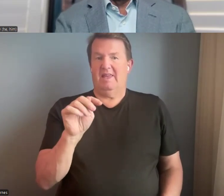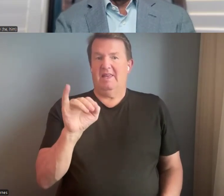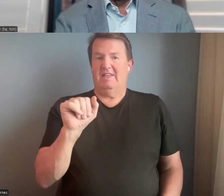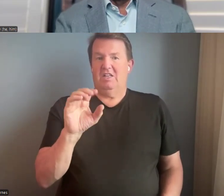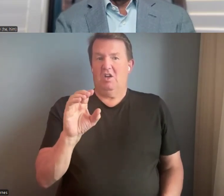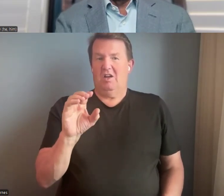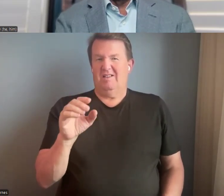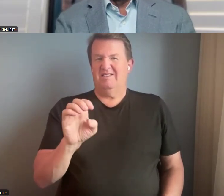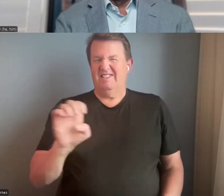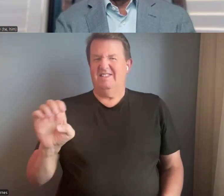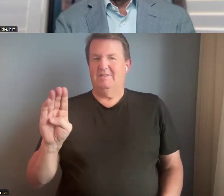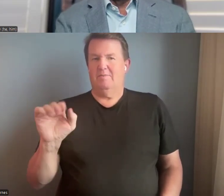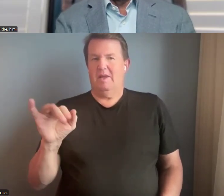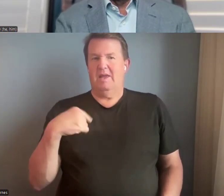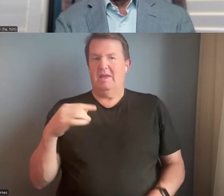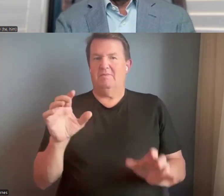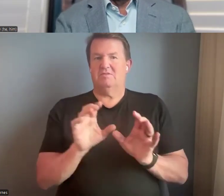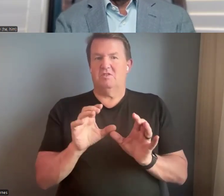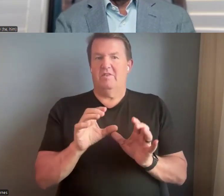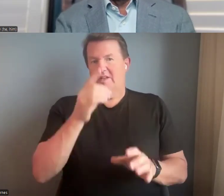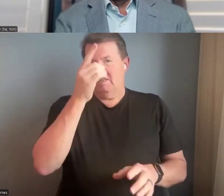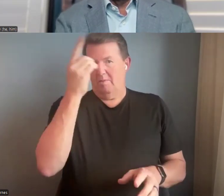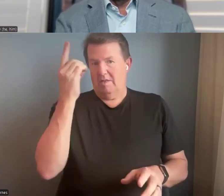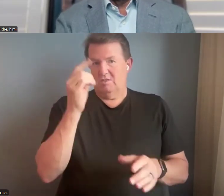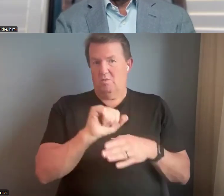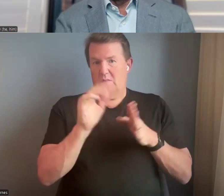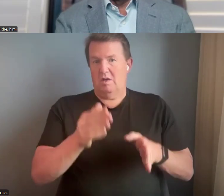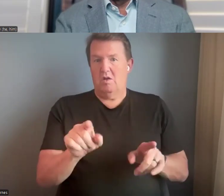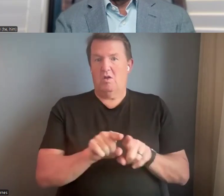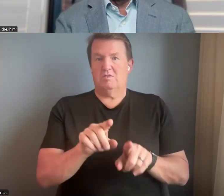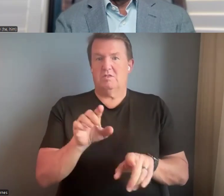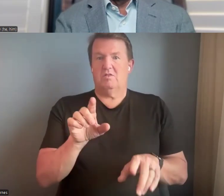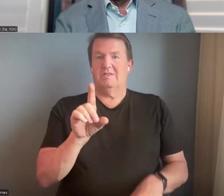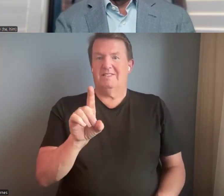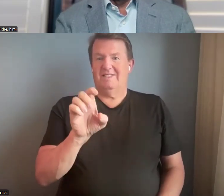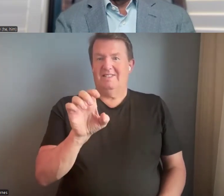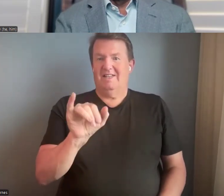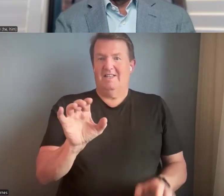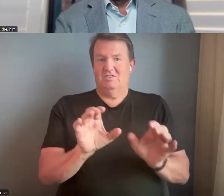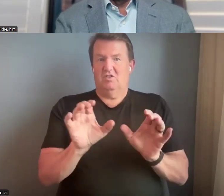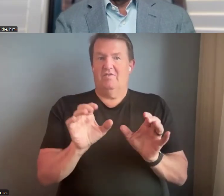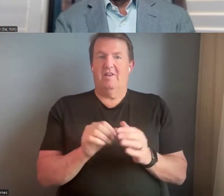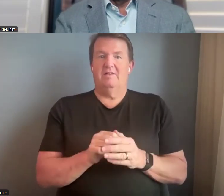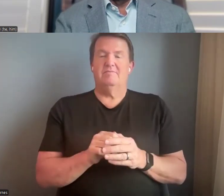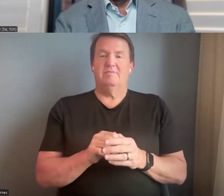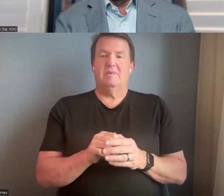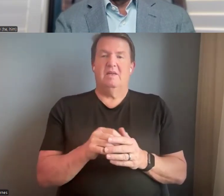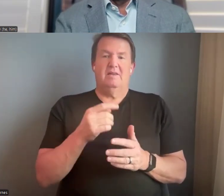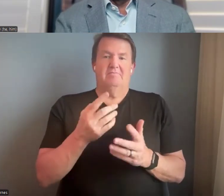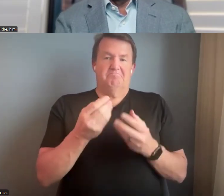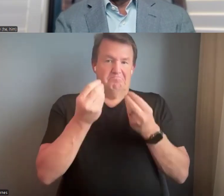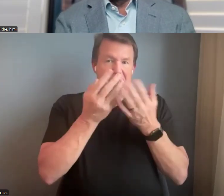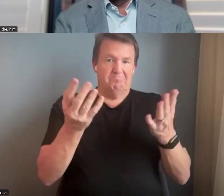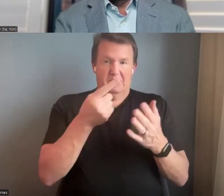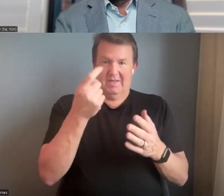I'm a certified dementia practitioner. I'm also a certified DEI practitioner. So I'm saying that to say I have